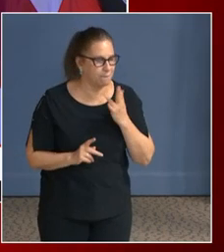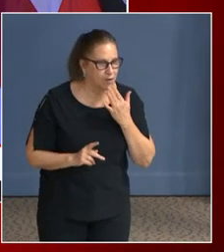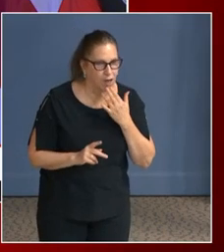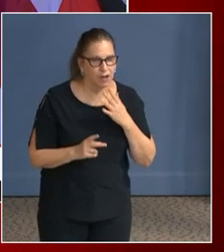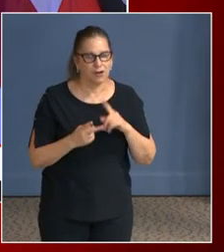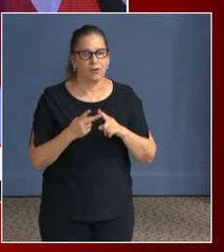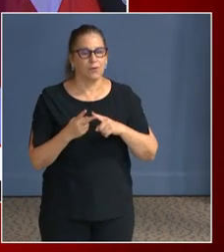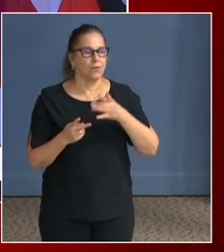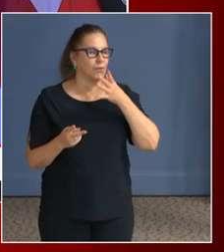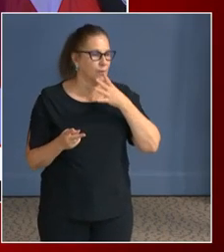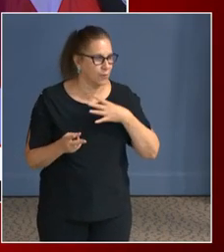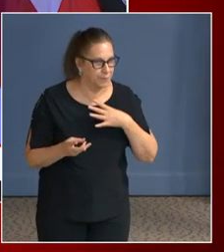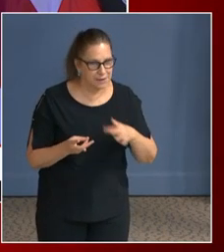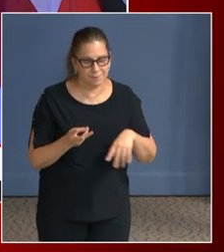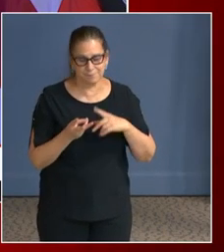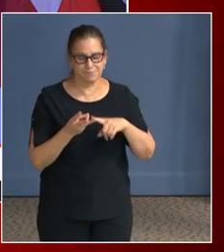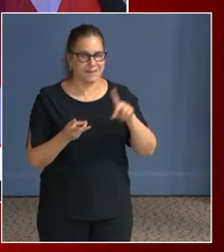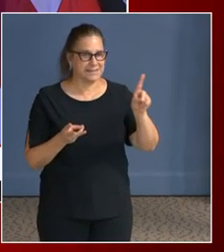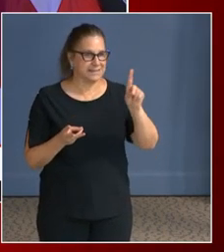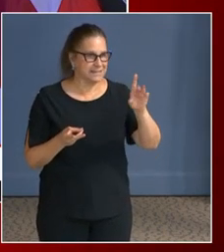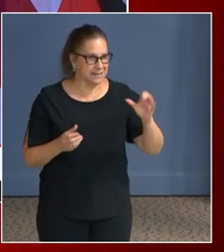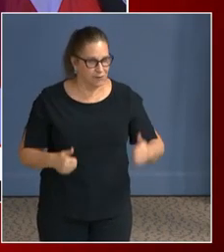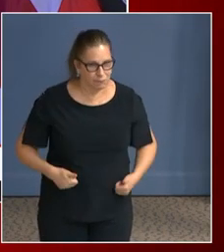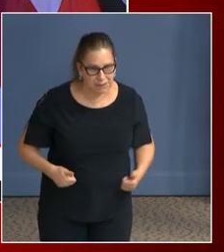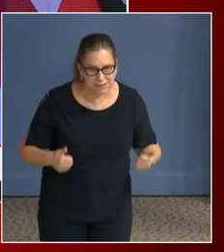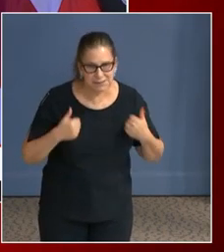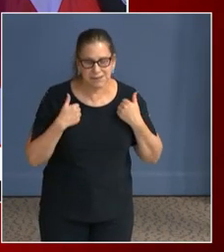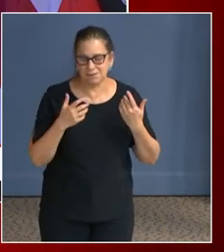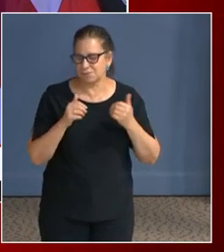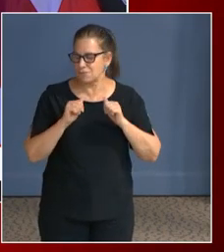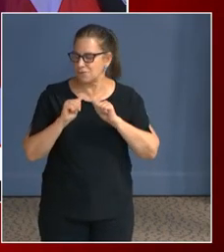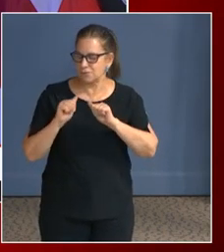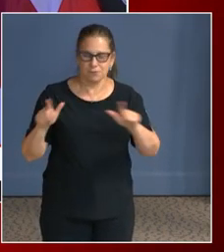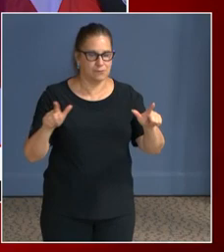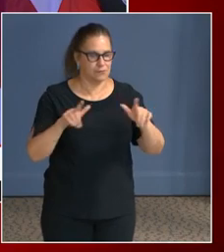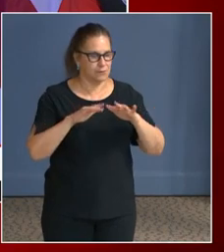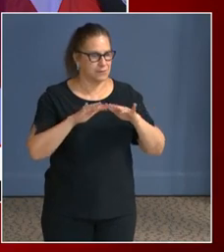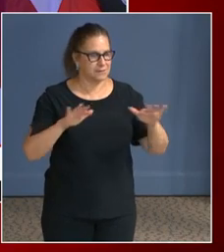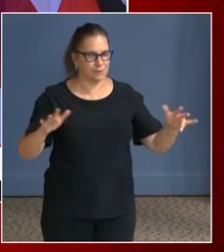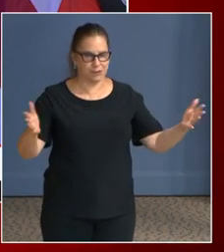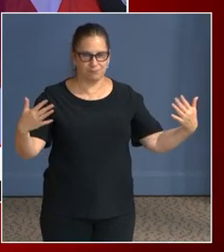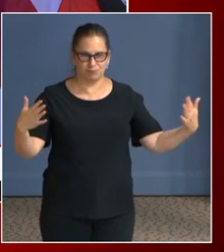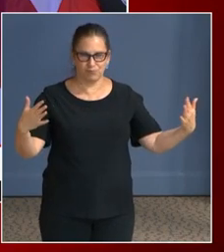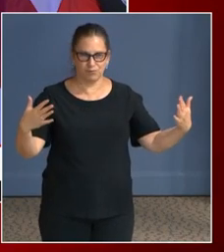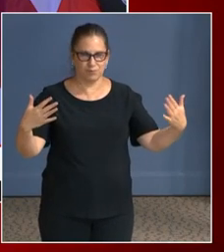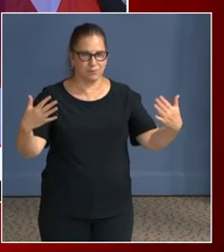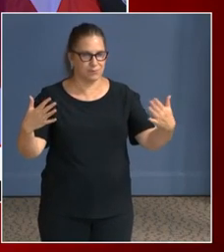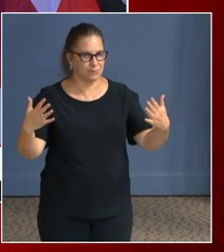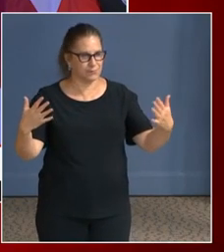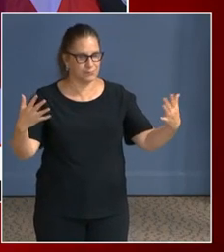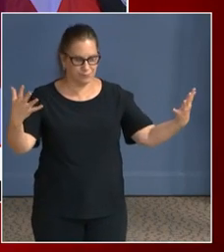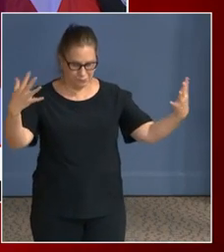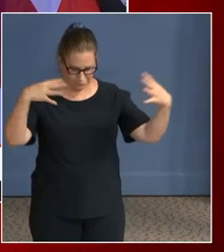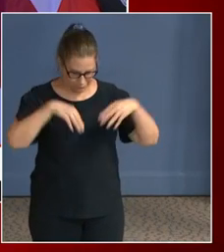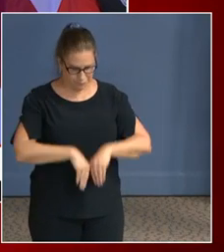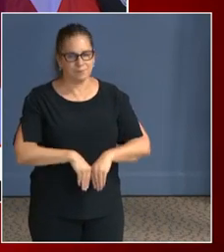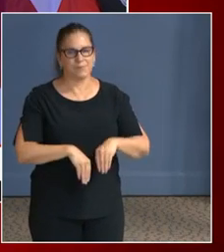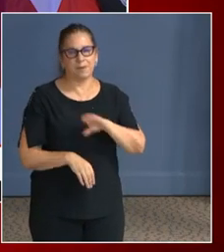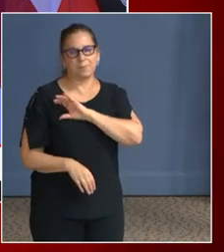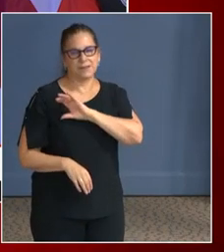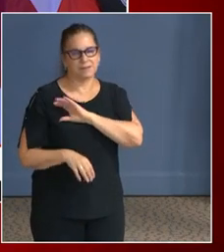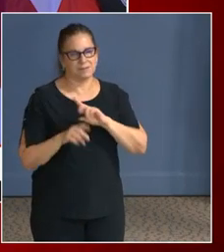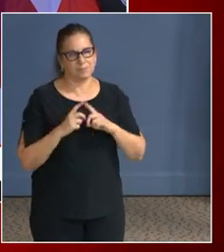residents, and committed to DC neighborhoods. And that's exactly what you want in your police department.